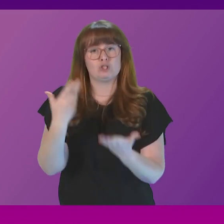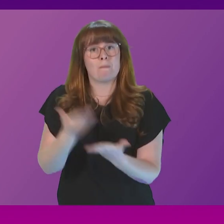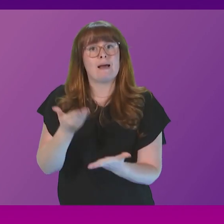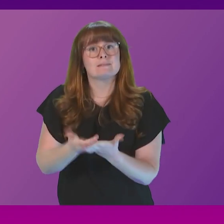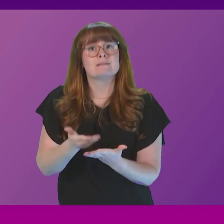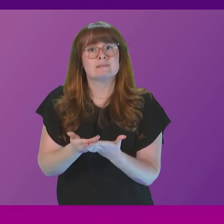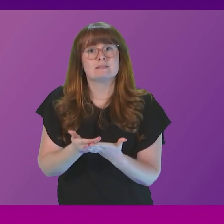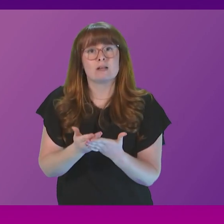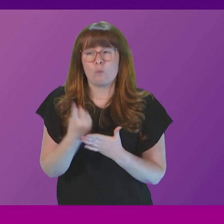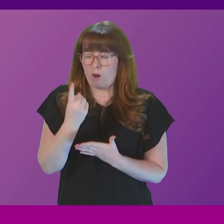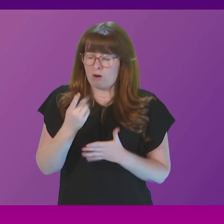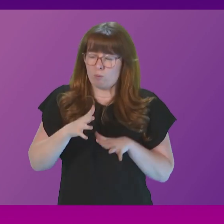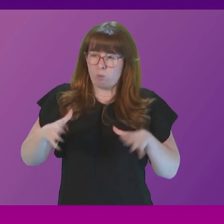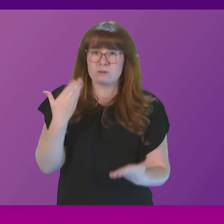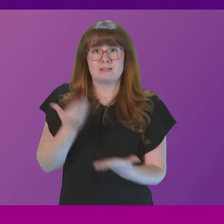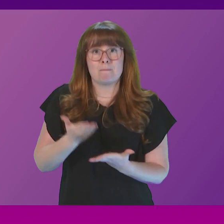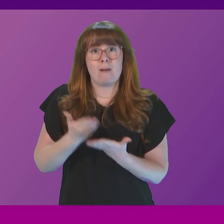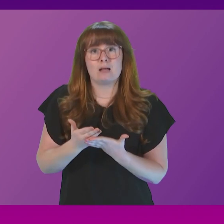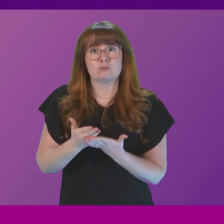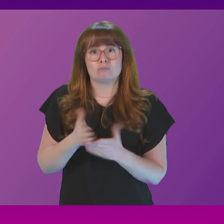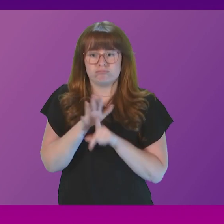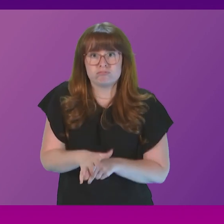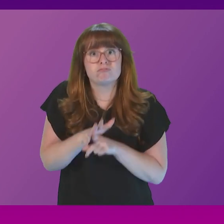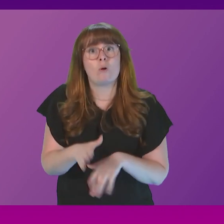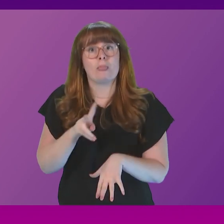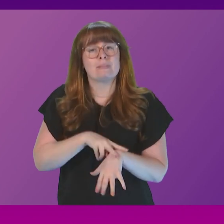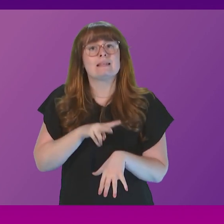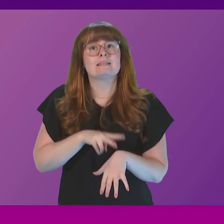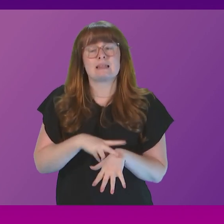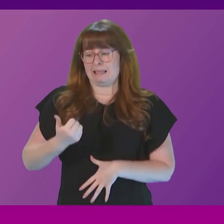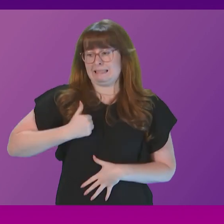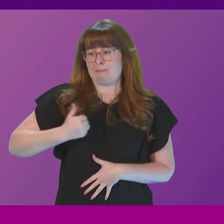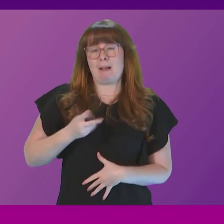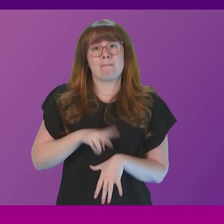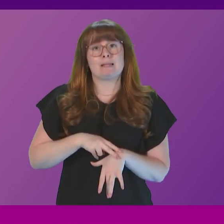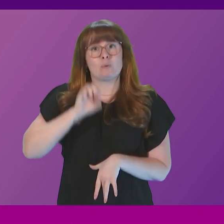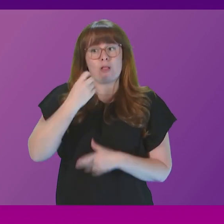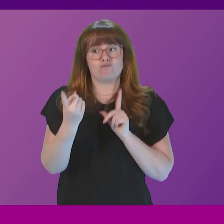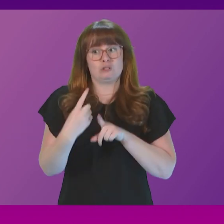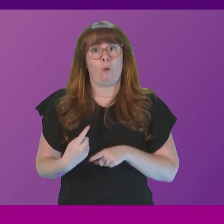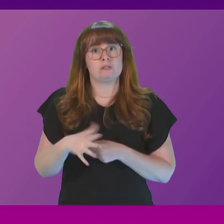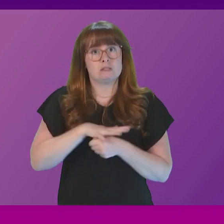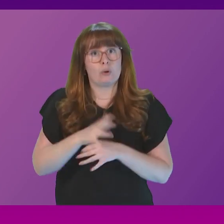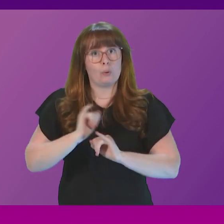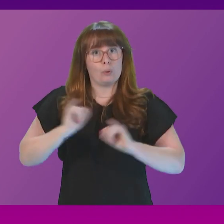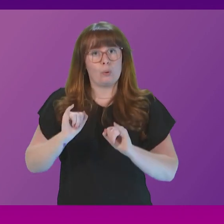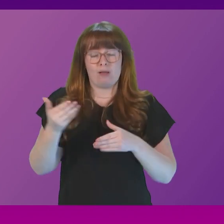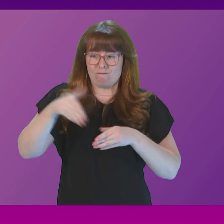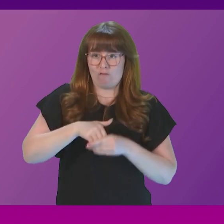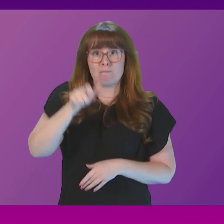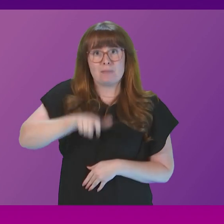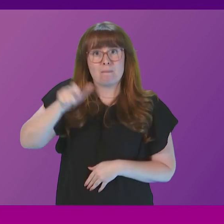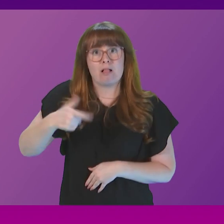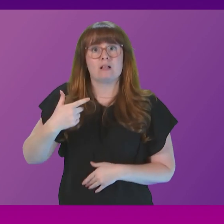And one of the huge demands placed on the police is the expectation that they will respond to incidents involving people